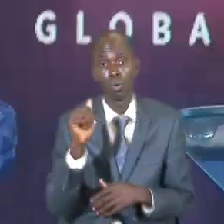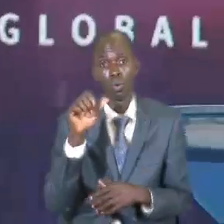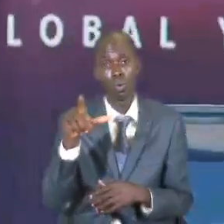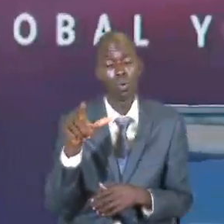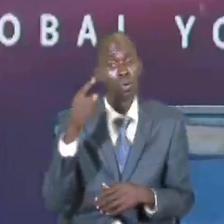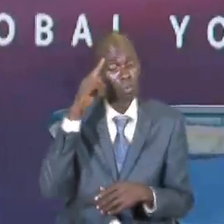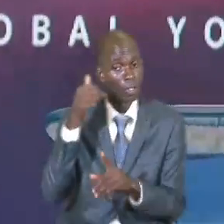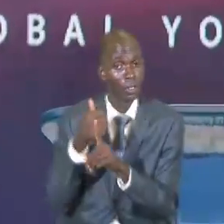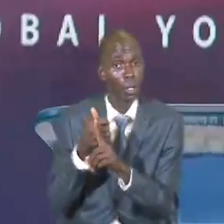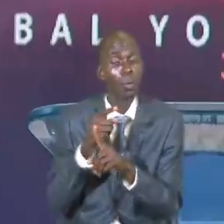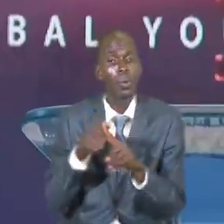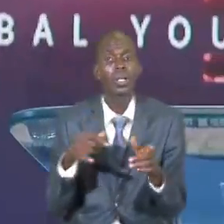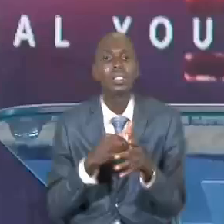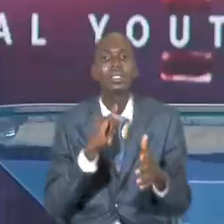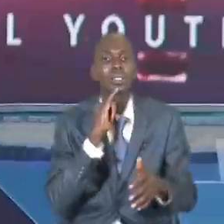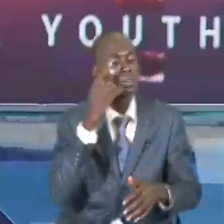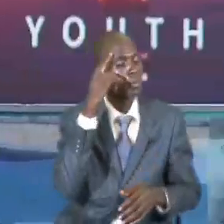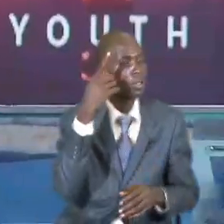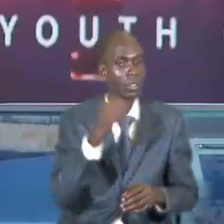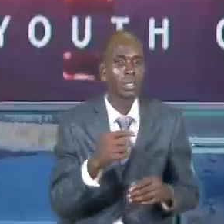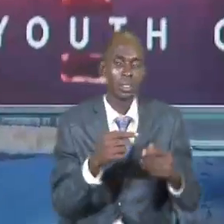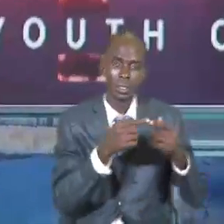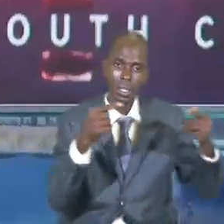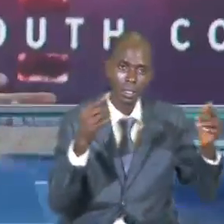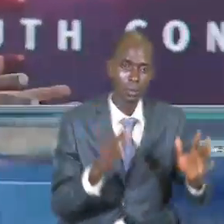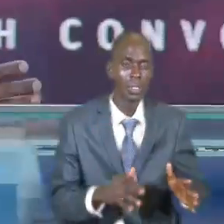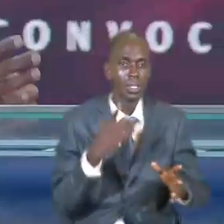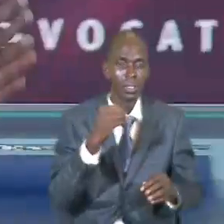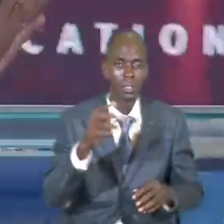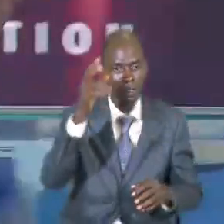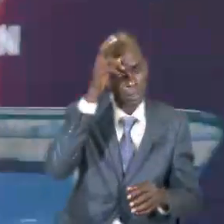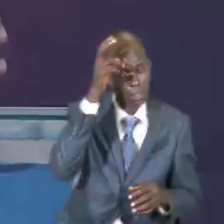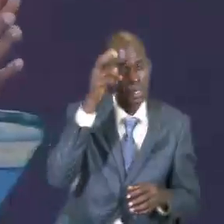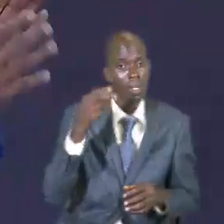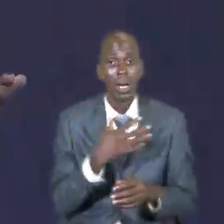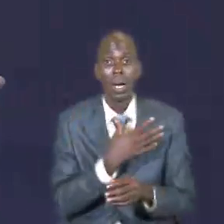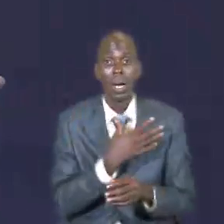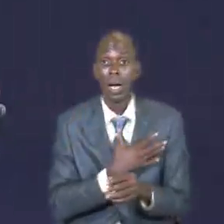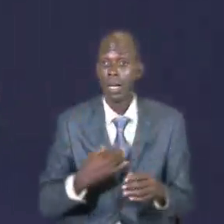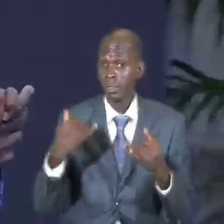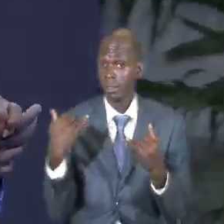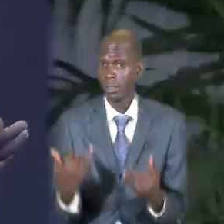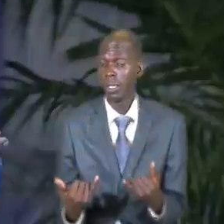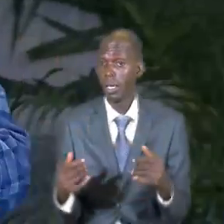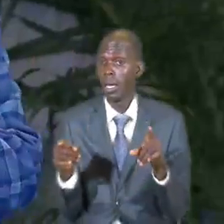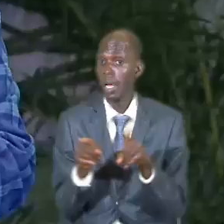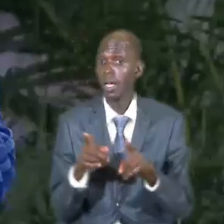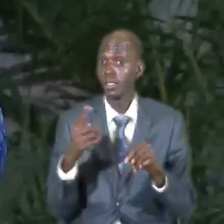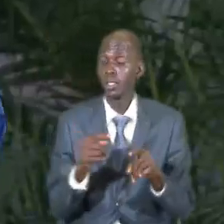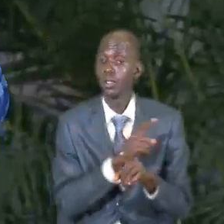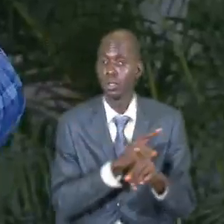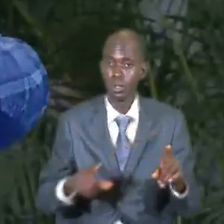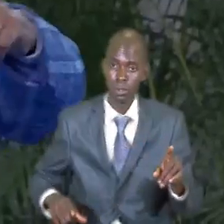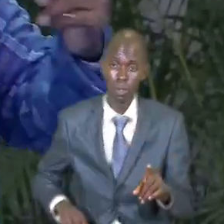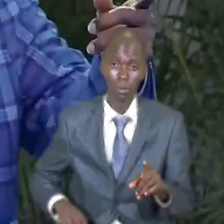enemy. They are scoring a goal for the opponent. Sin team. But now, as the Lord interrupted his life, now he knew that